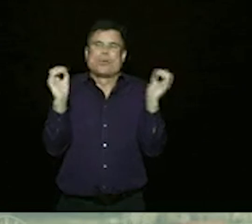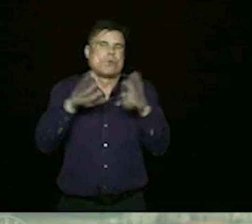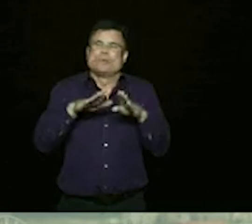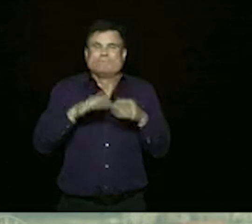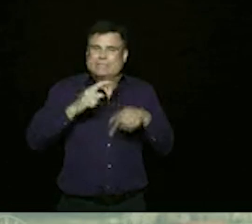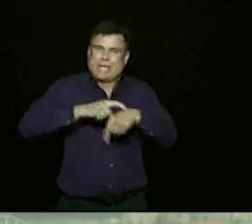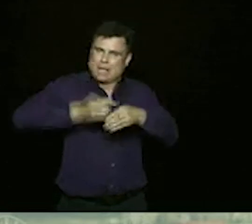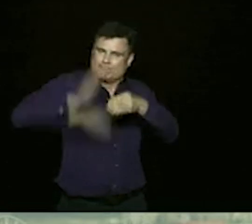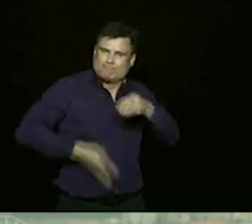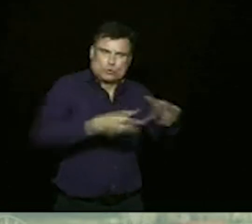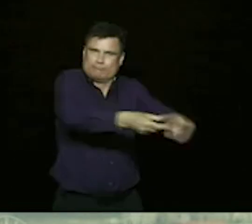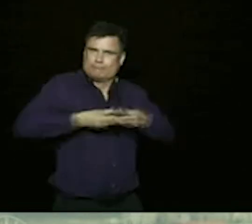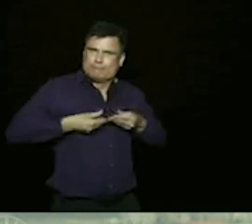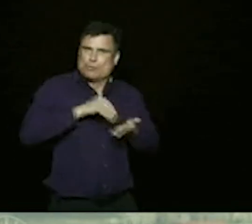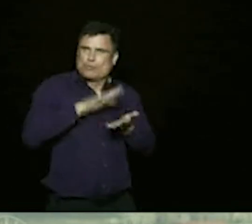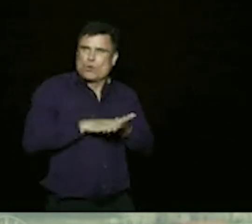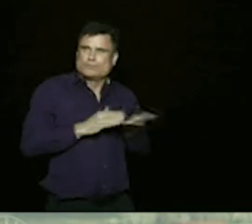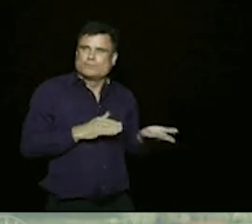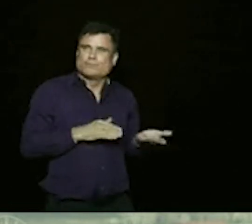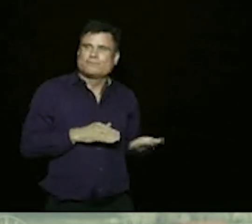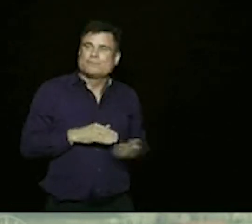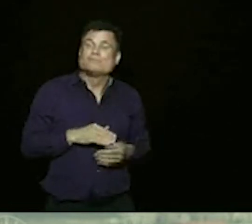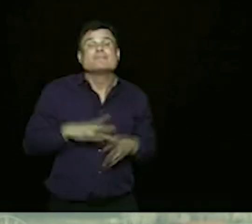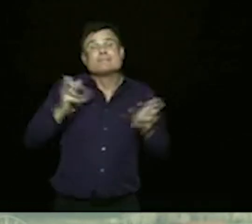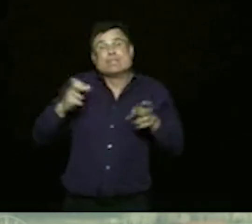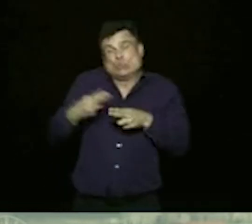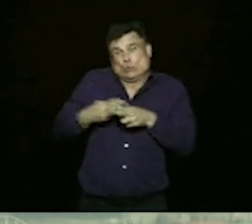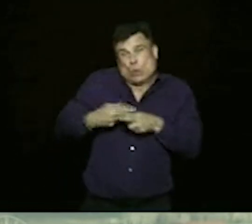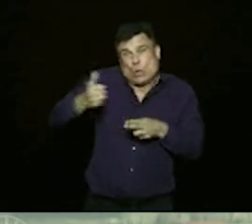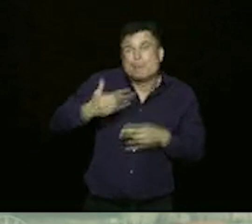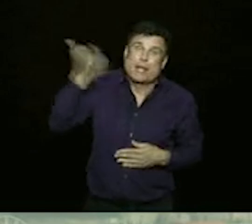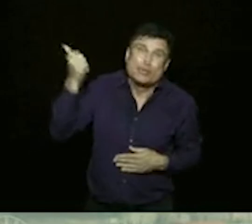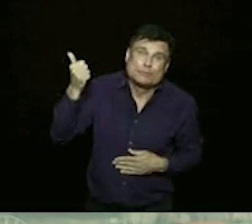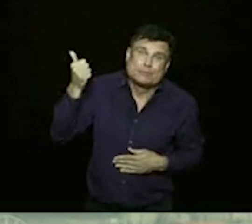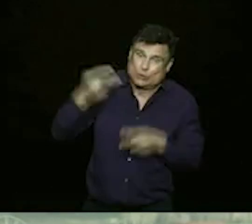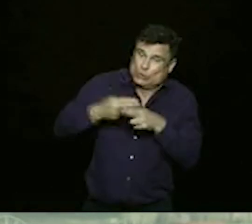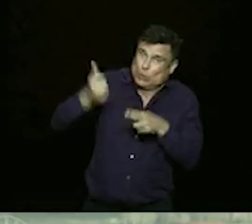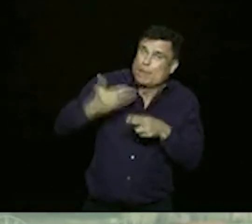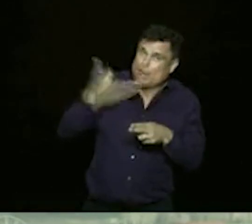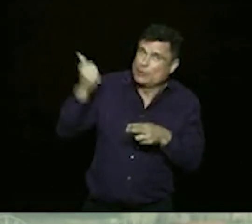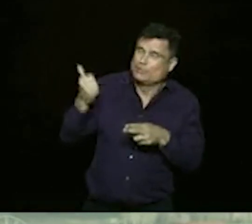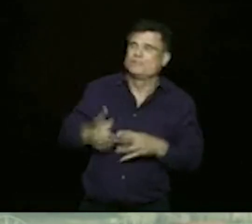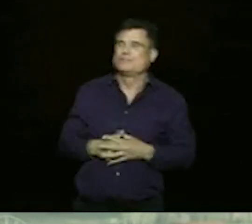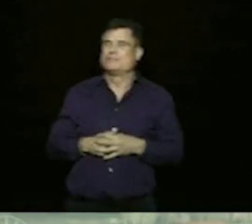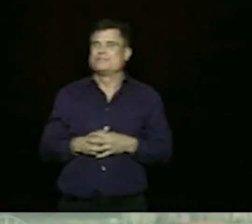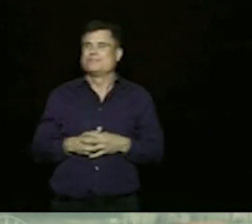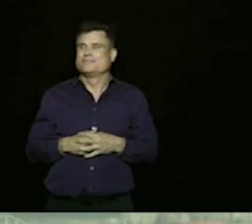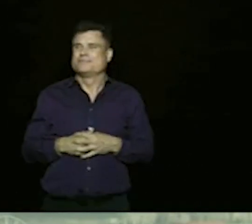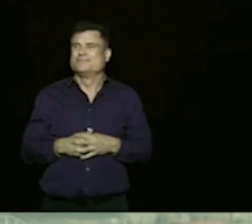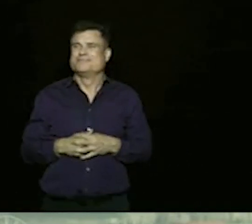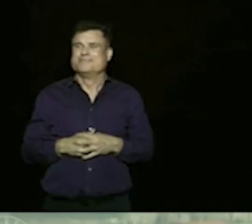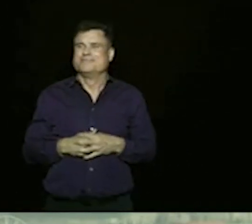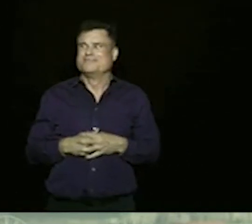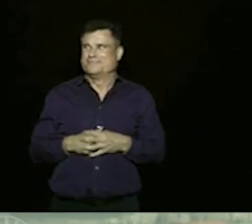investigation, it's Ms. Turpel-Lafond is independent in determining that, and she will have to look at the facts and decide whether she